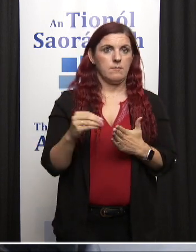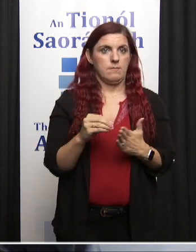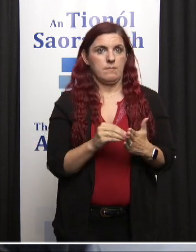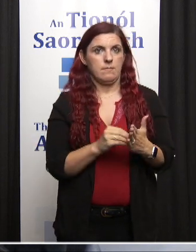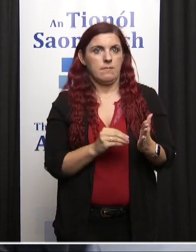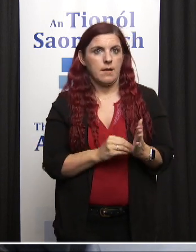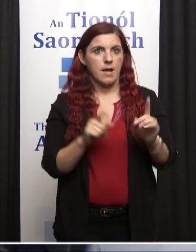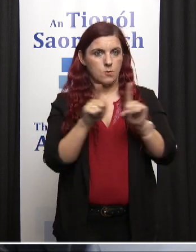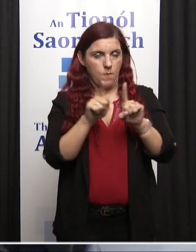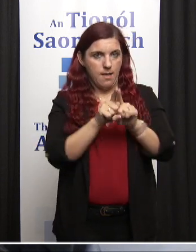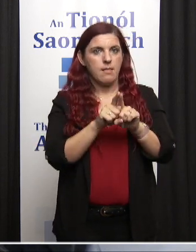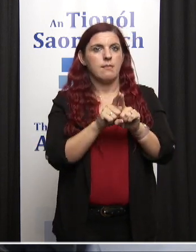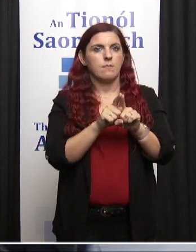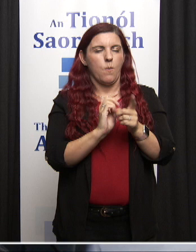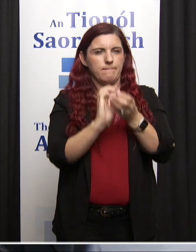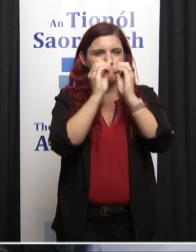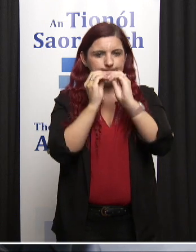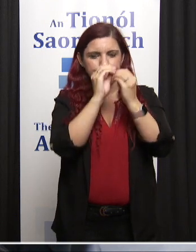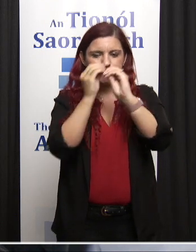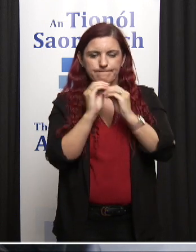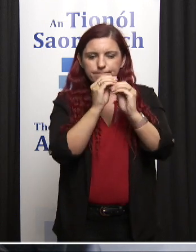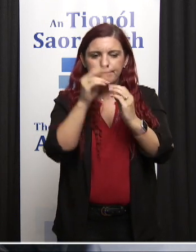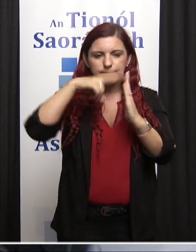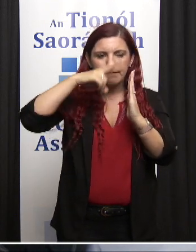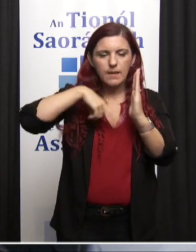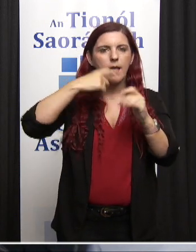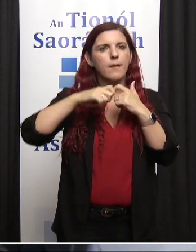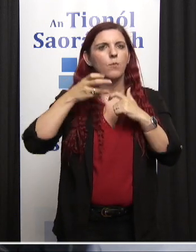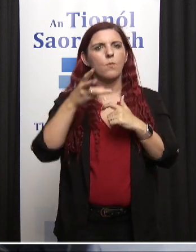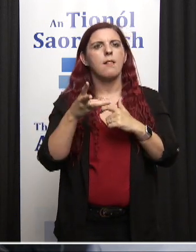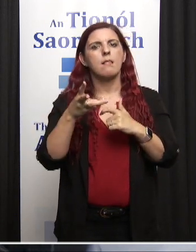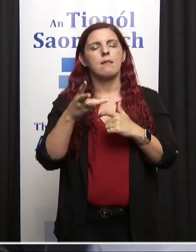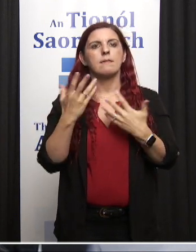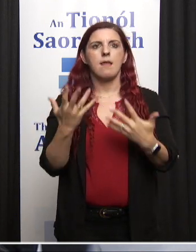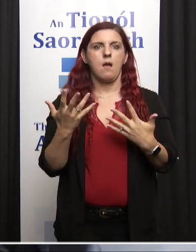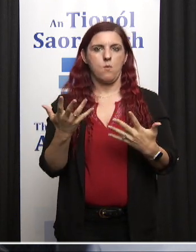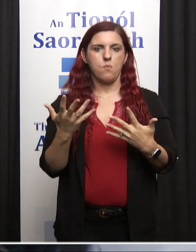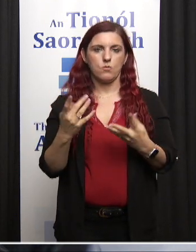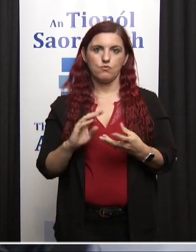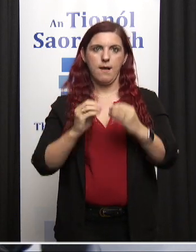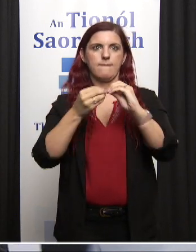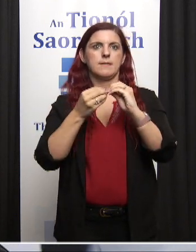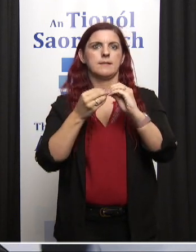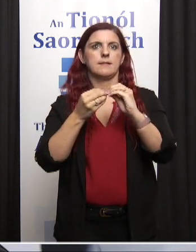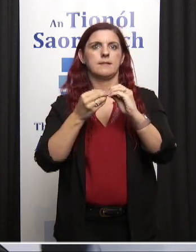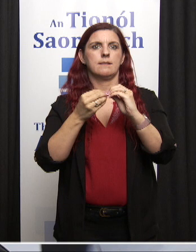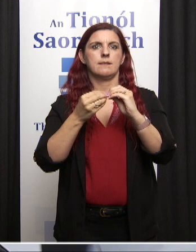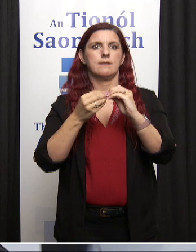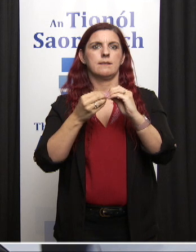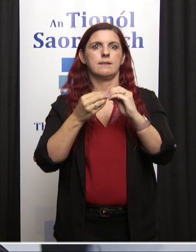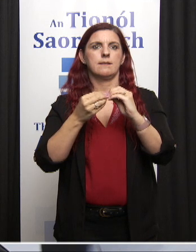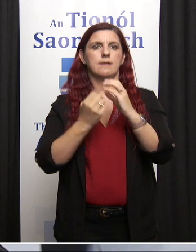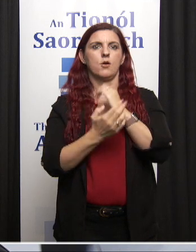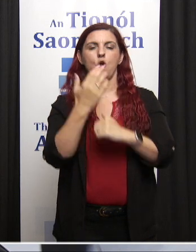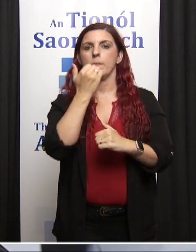paper. Again, we'll give you all that feedback, and indeed we will now draft an